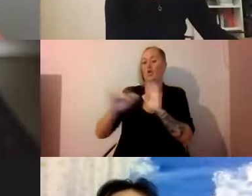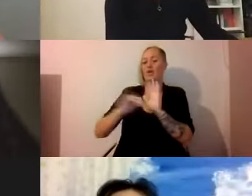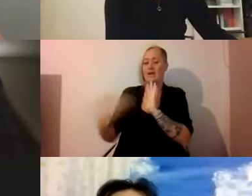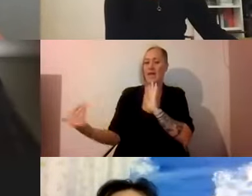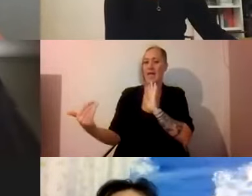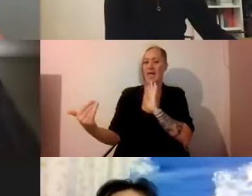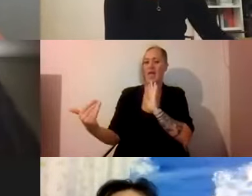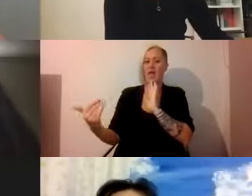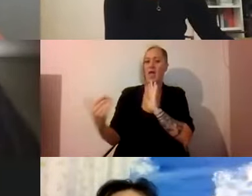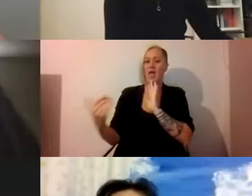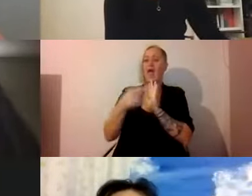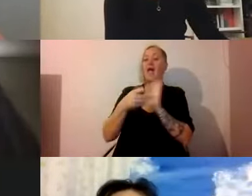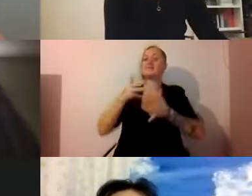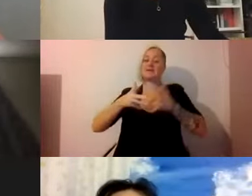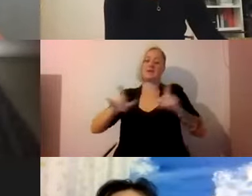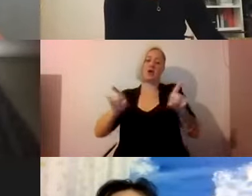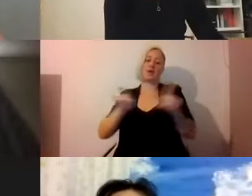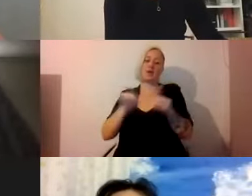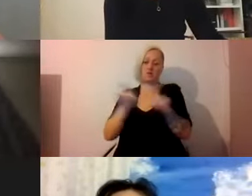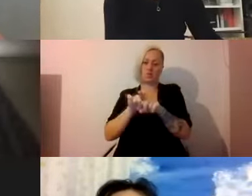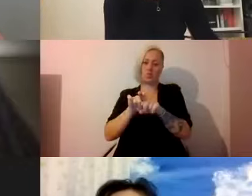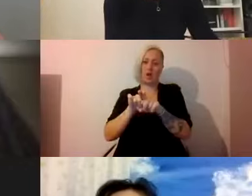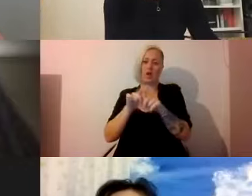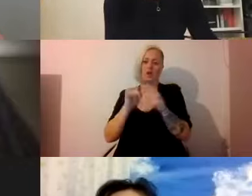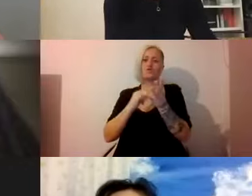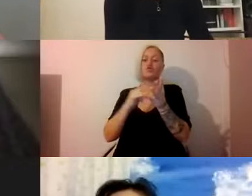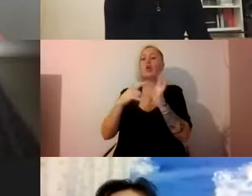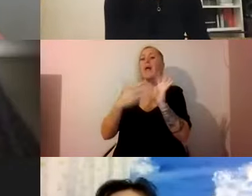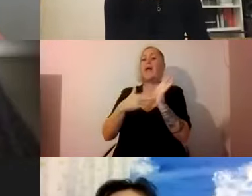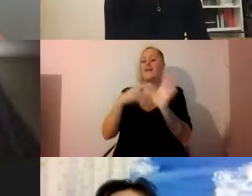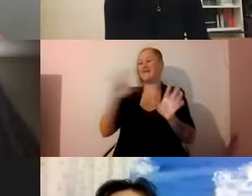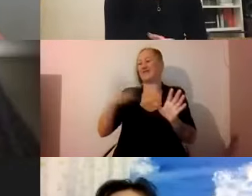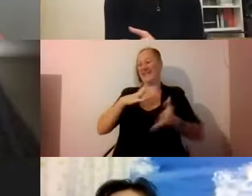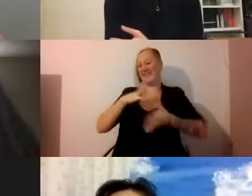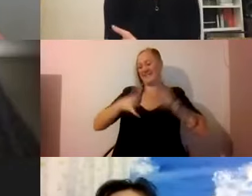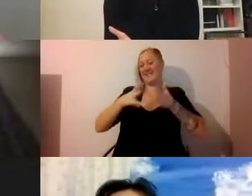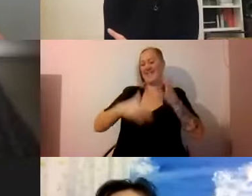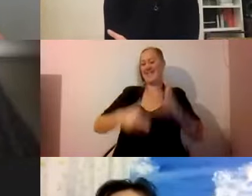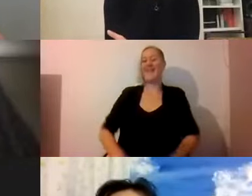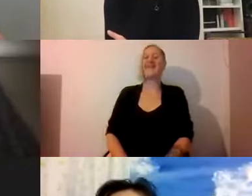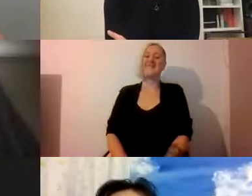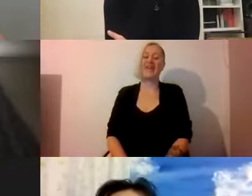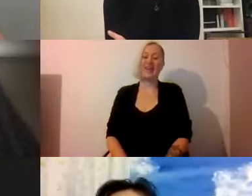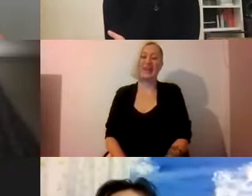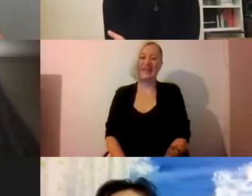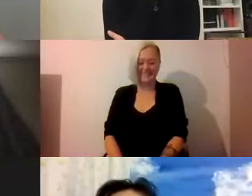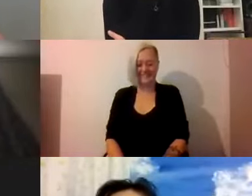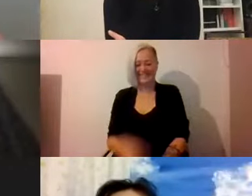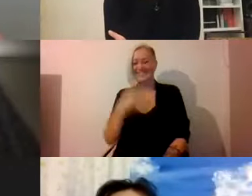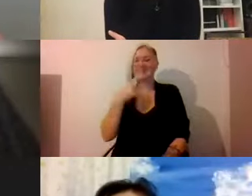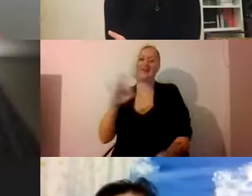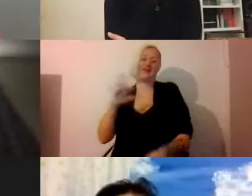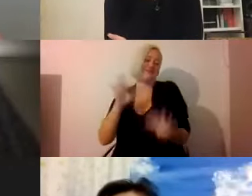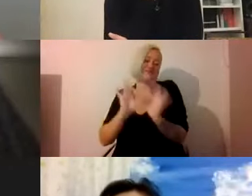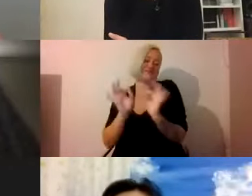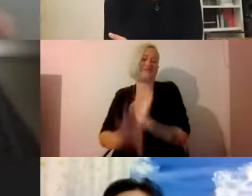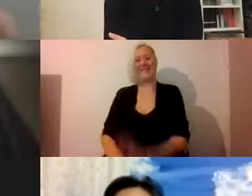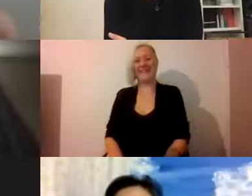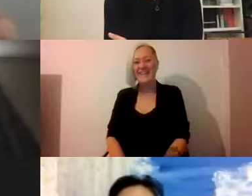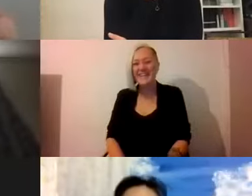it's being signed as well. So Emma, you won't need to sign it, interpret it. Thank you.